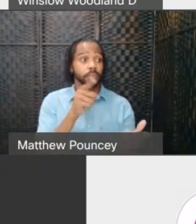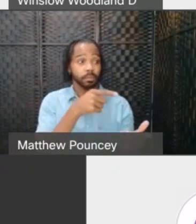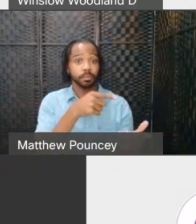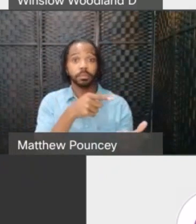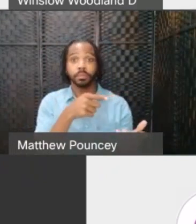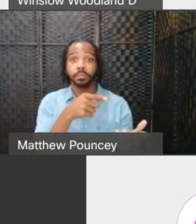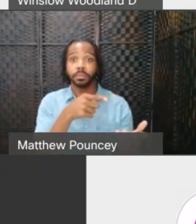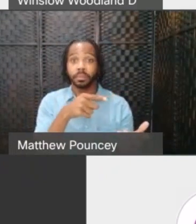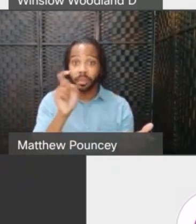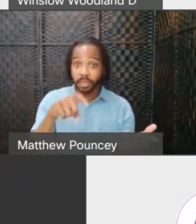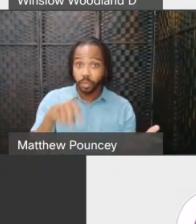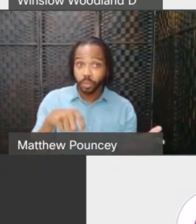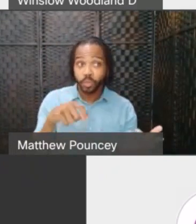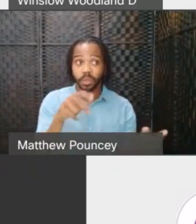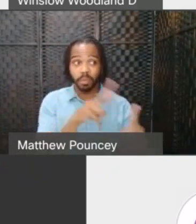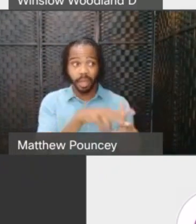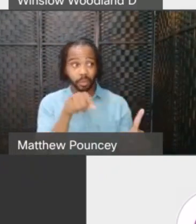their booster.